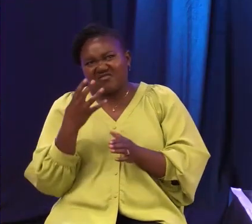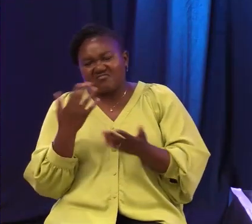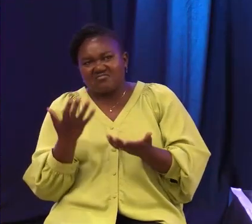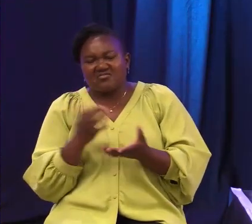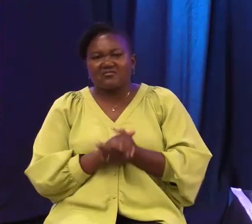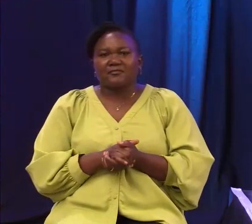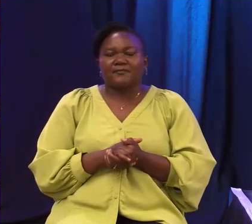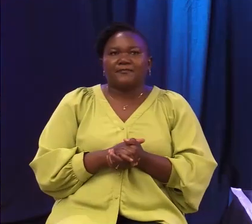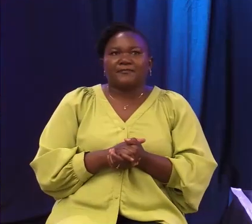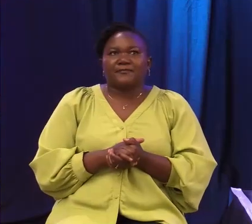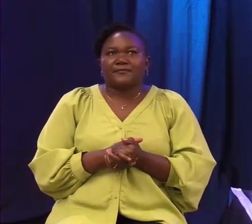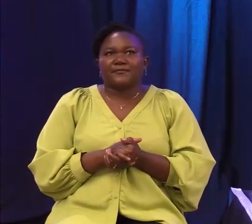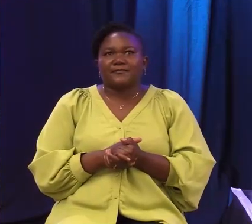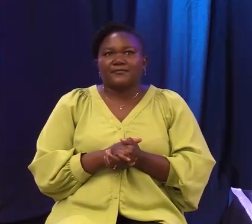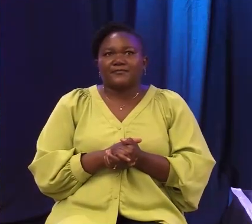animations,